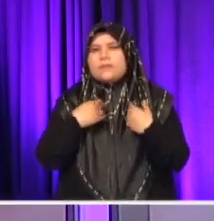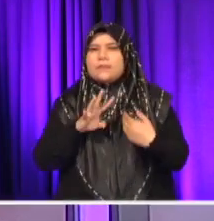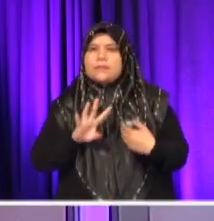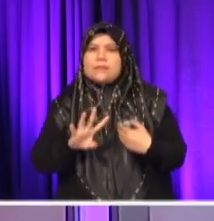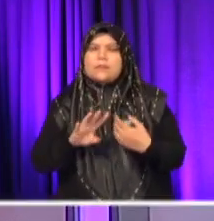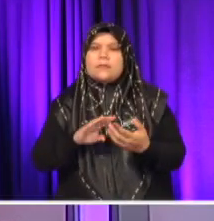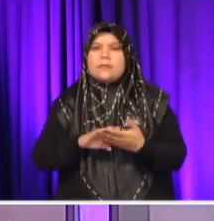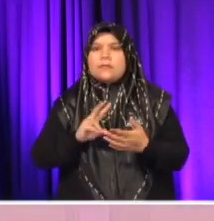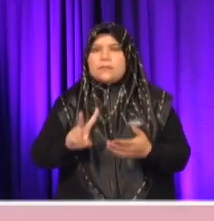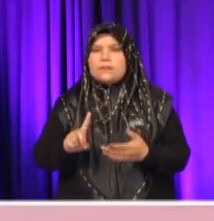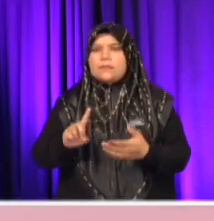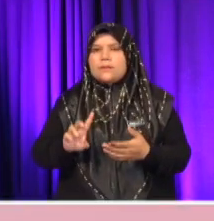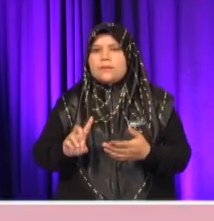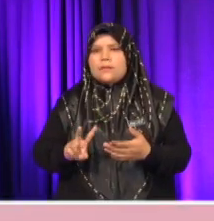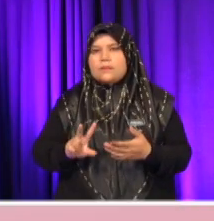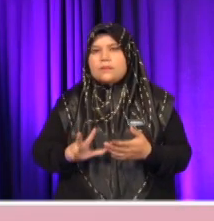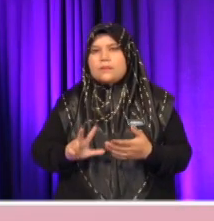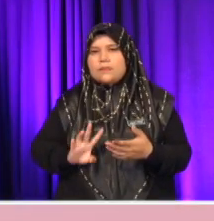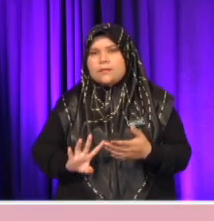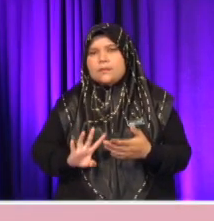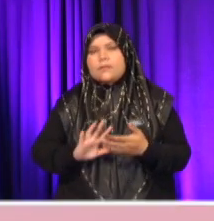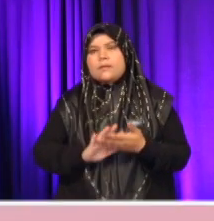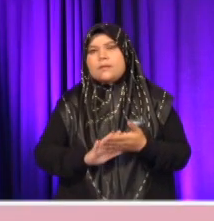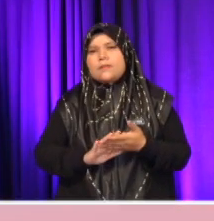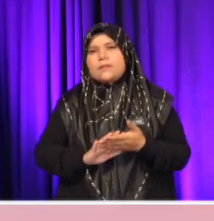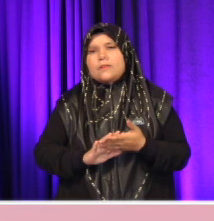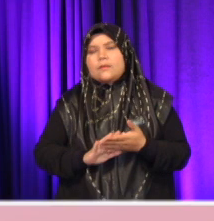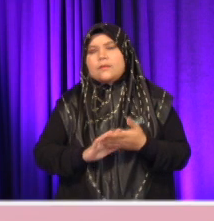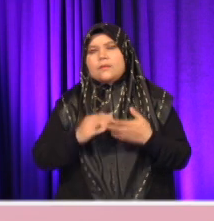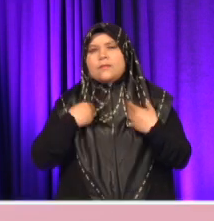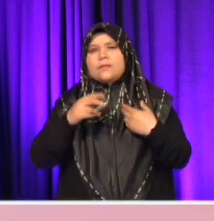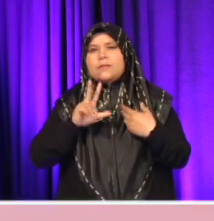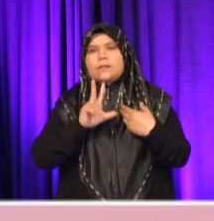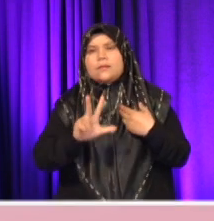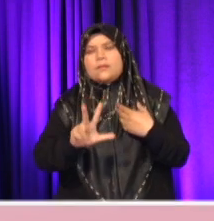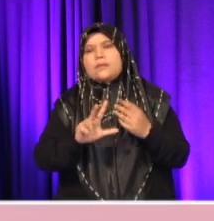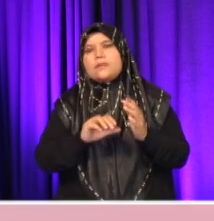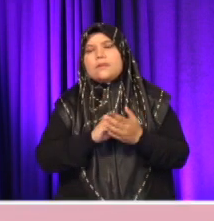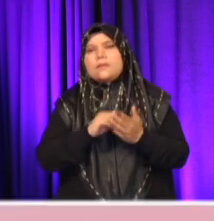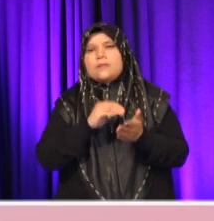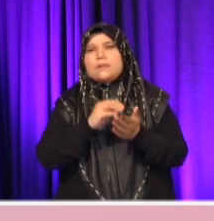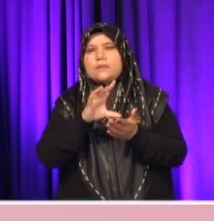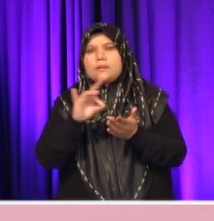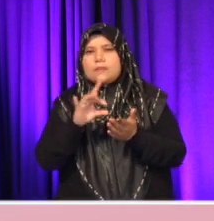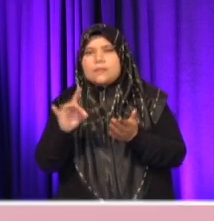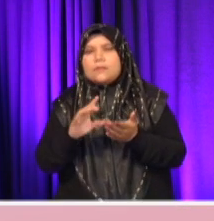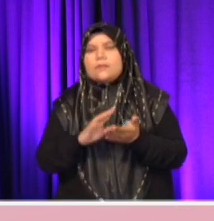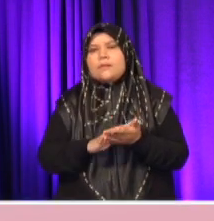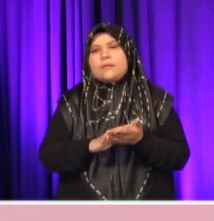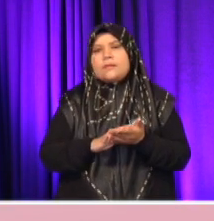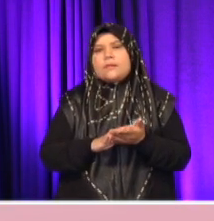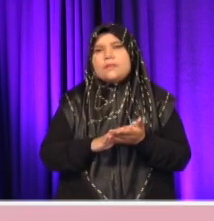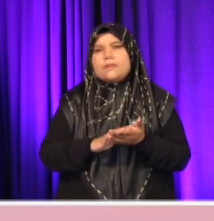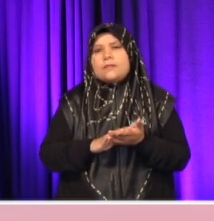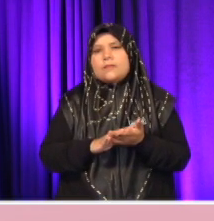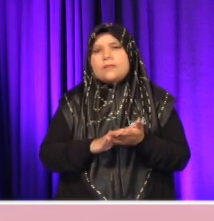1, 2, 3, 4. Yeah. All right. And then you've got the 3 options, okay? The 3 options. So what you need to do is you need to